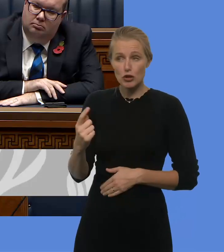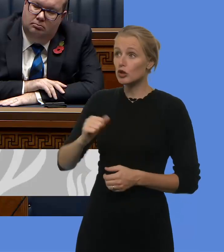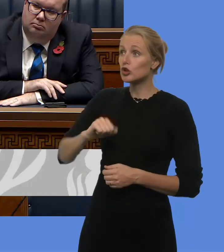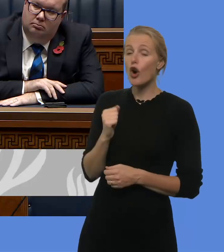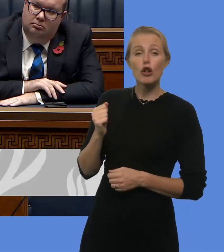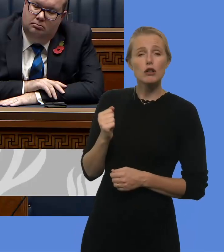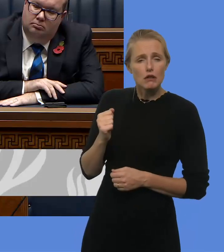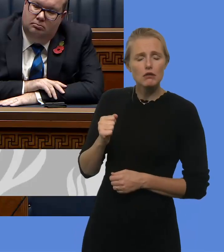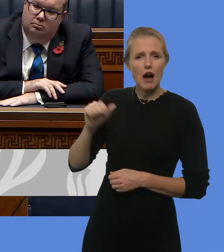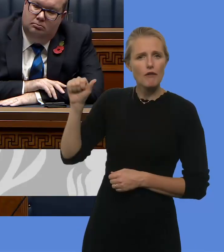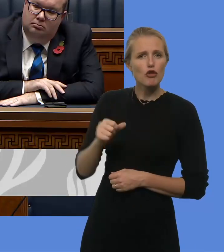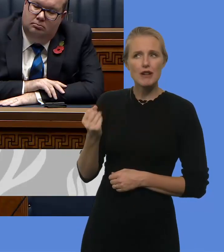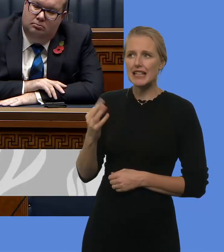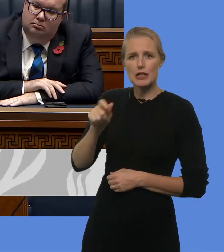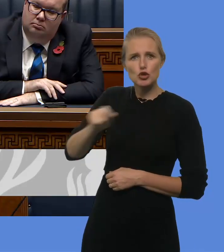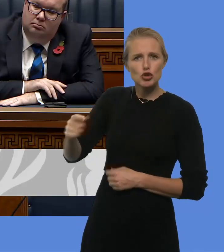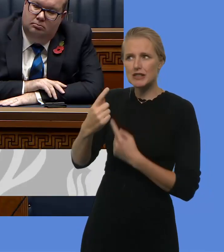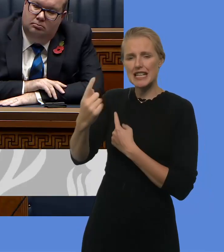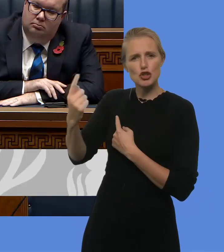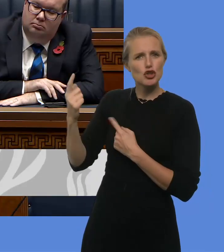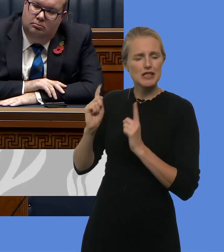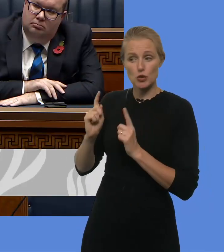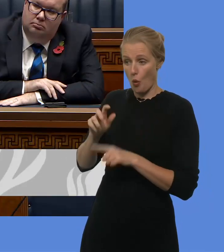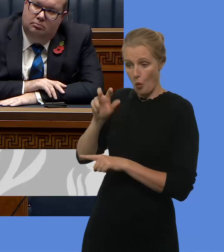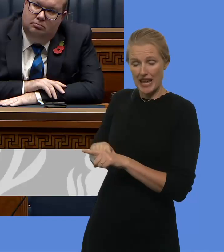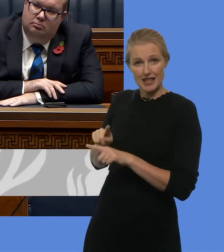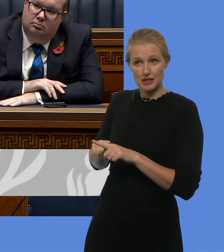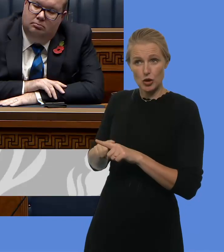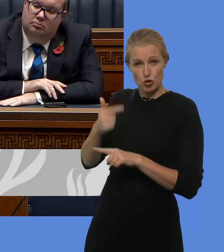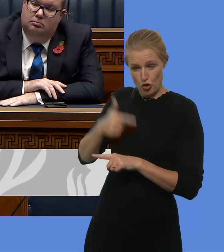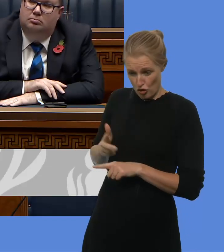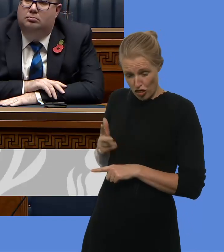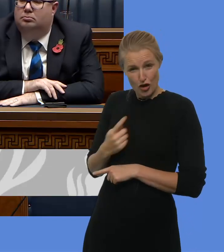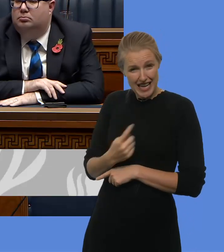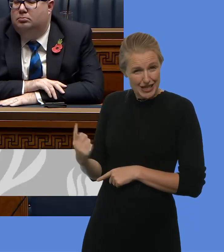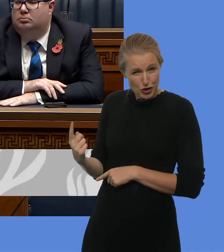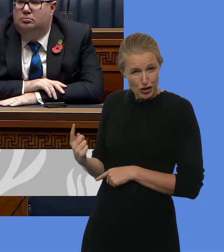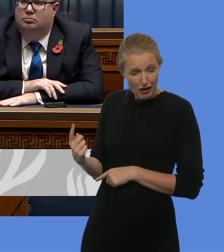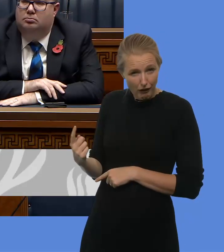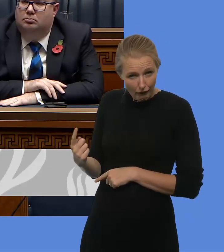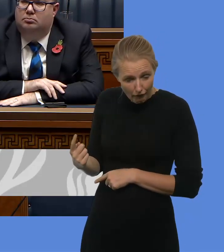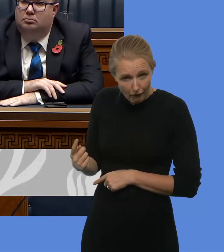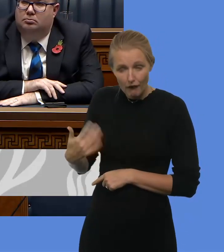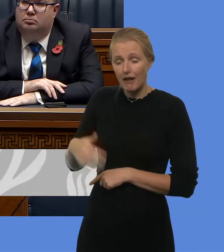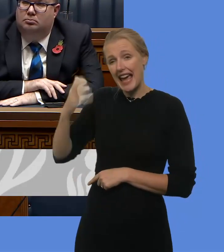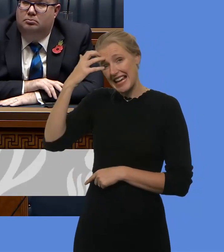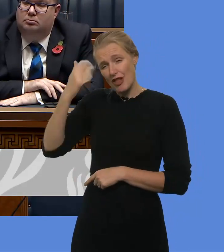figure is 118, in Wales it's 230, and in England